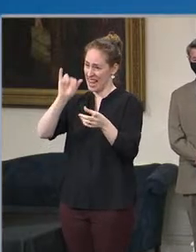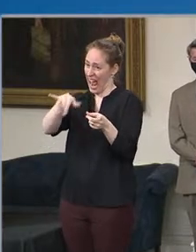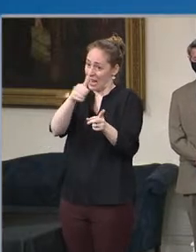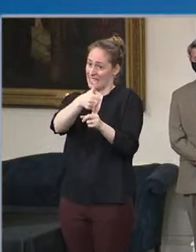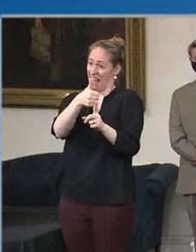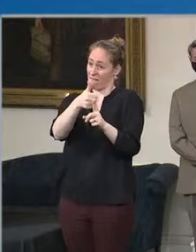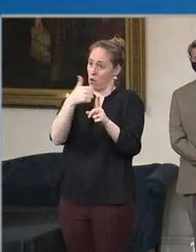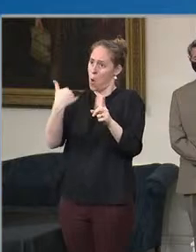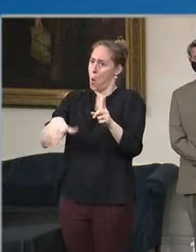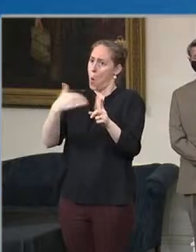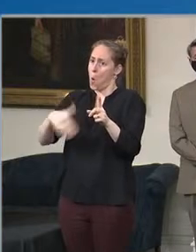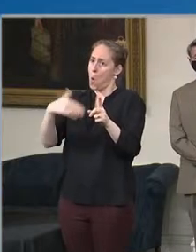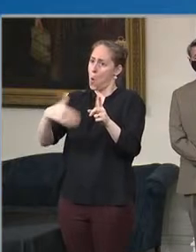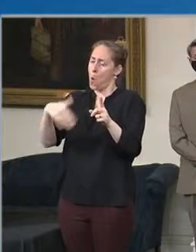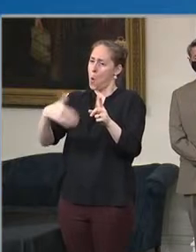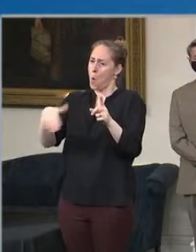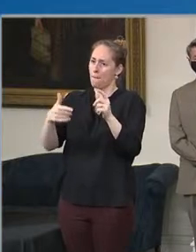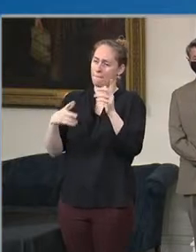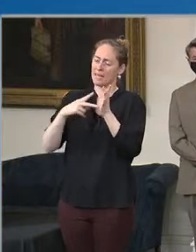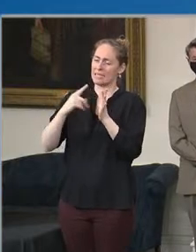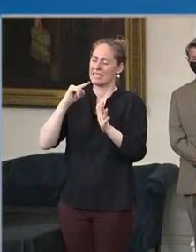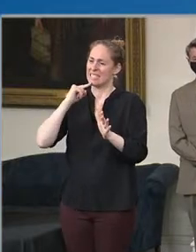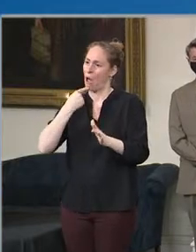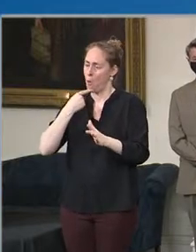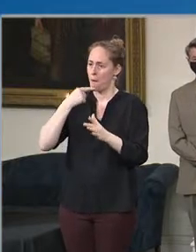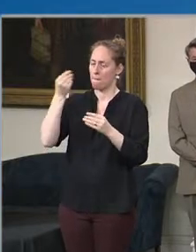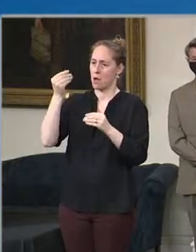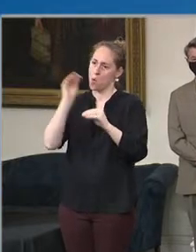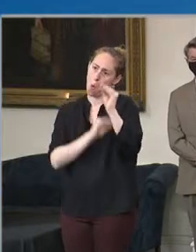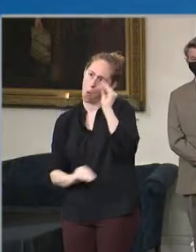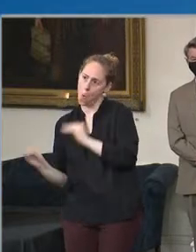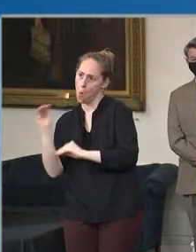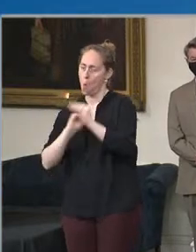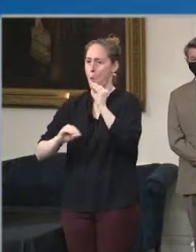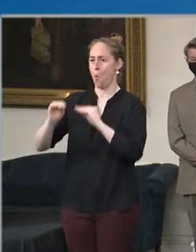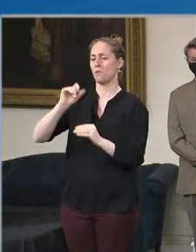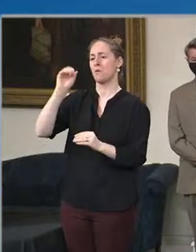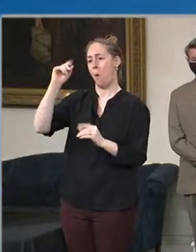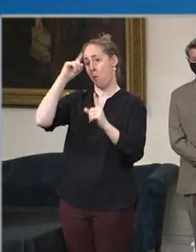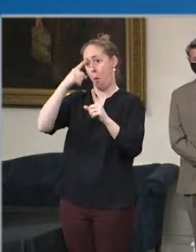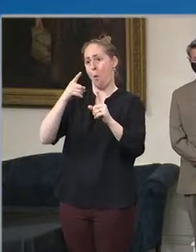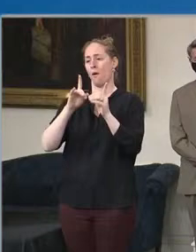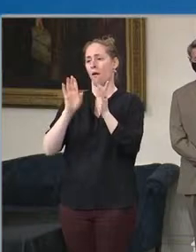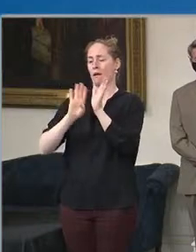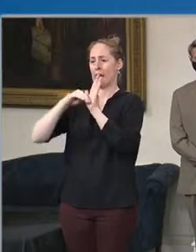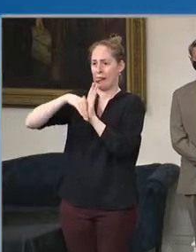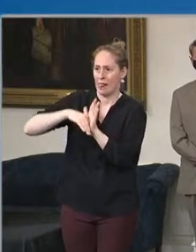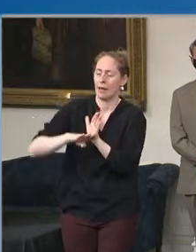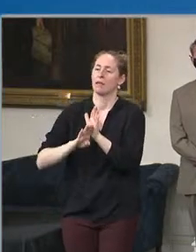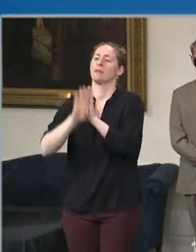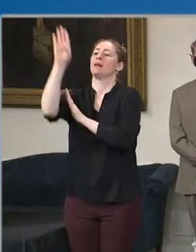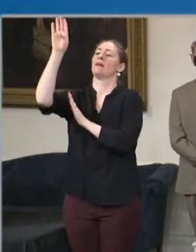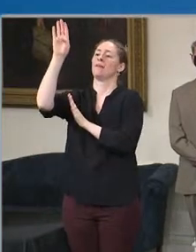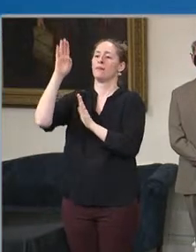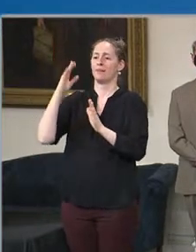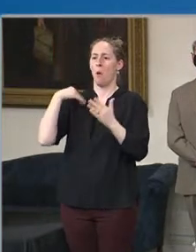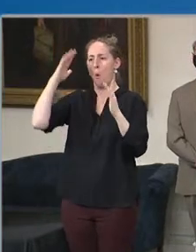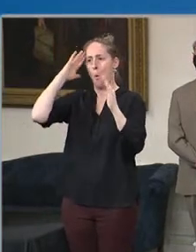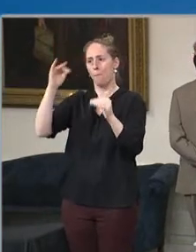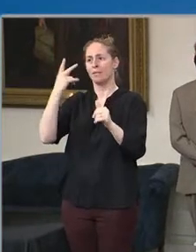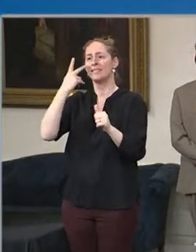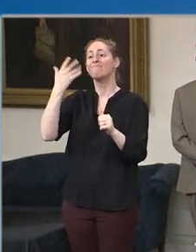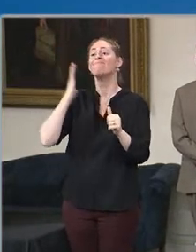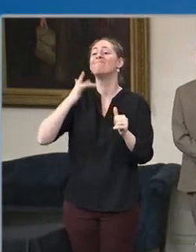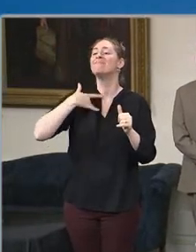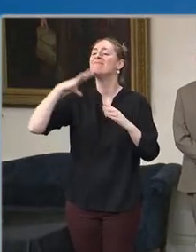the demand will return, and we want our hotels and attractions to be ready to seize that opportunity. With leadership from the governor, we